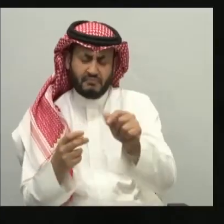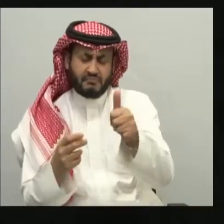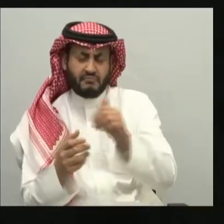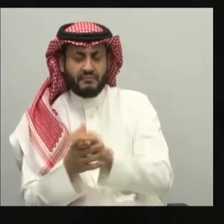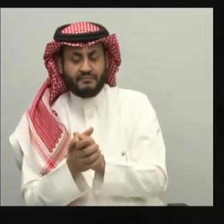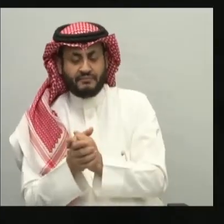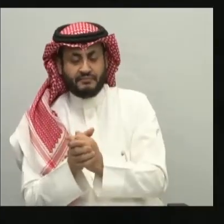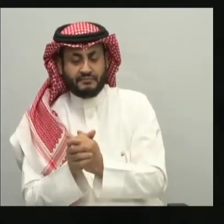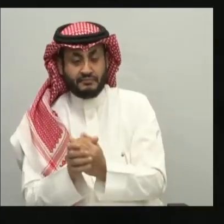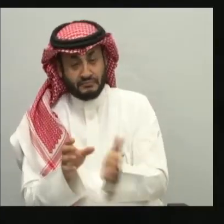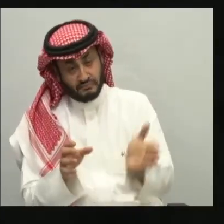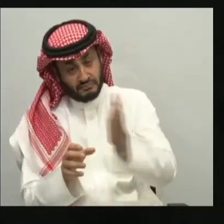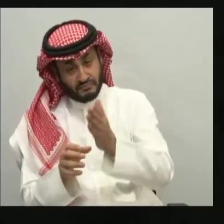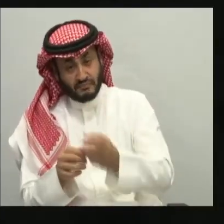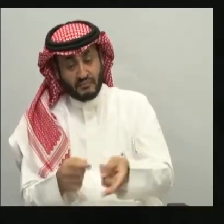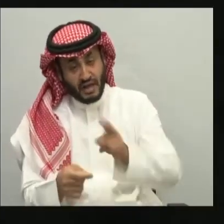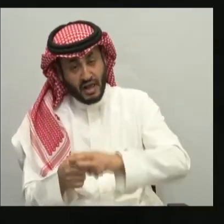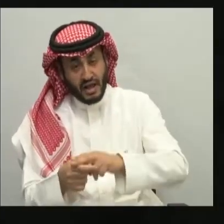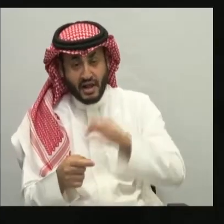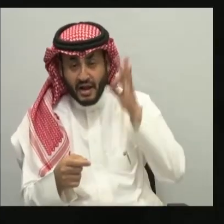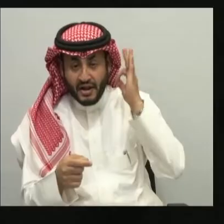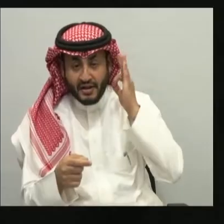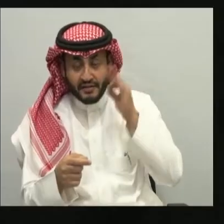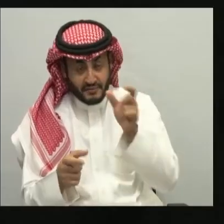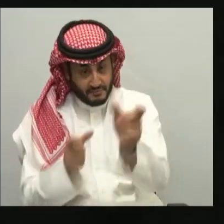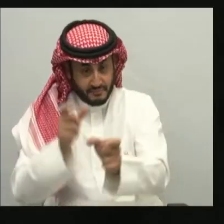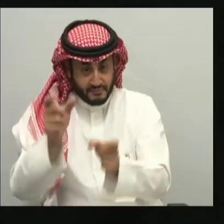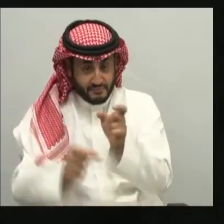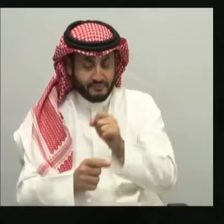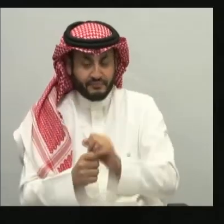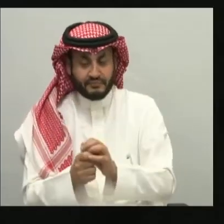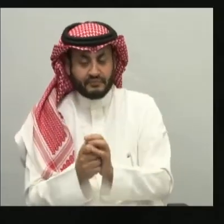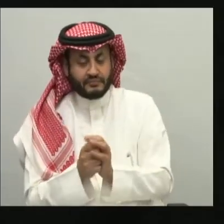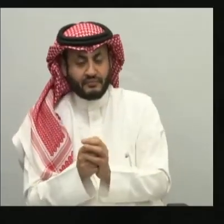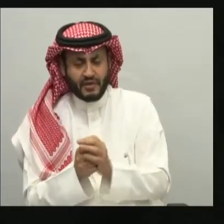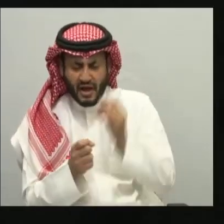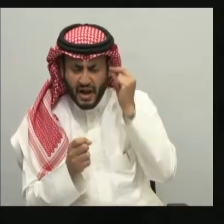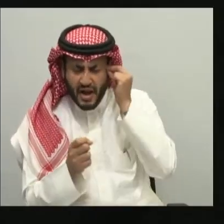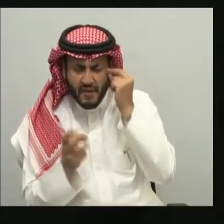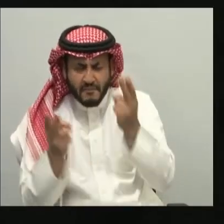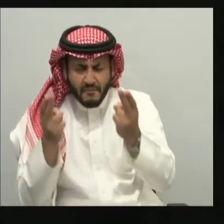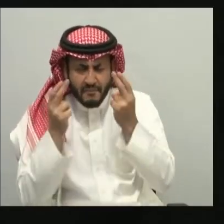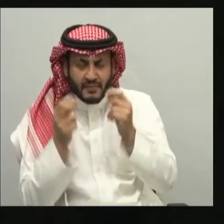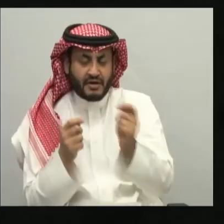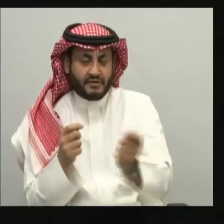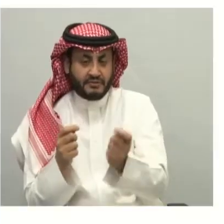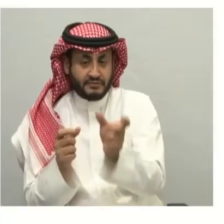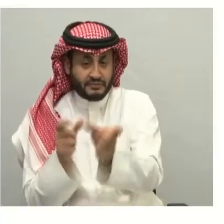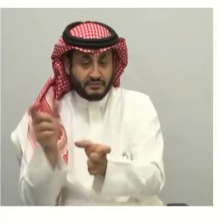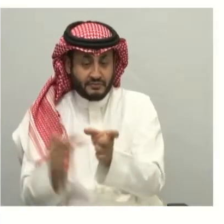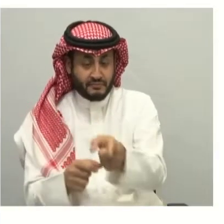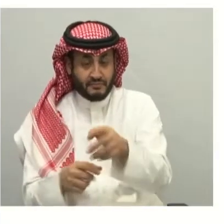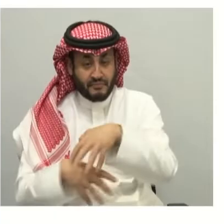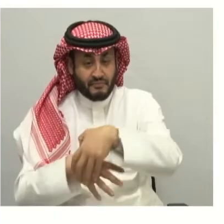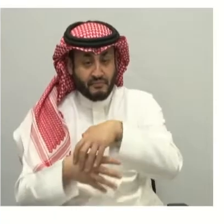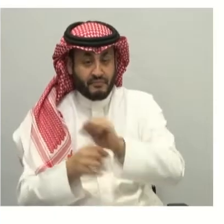listening. Now let's listen for the second time, and this time we're going to focus as we're going to try to fill